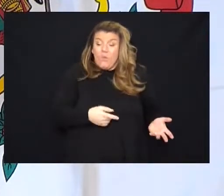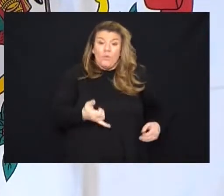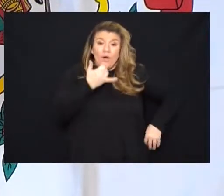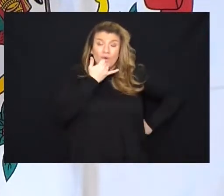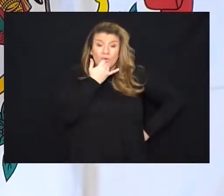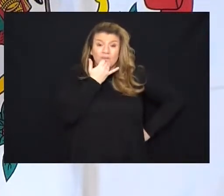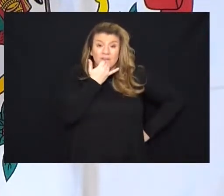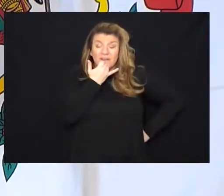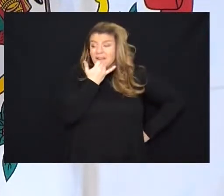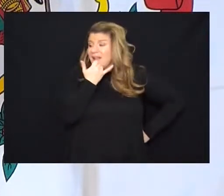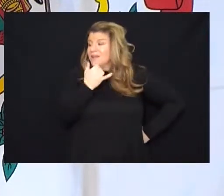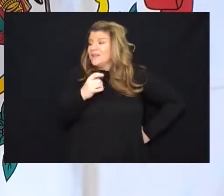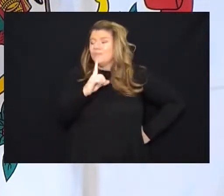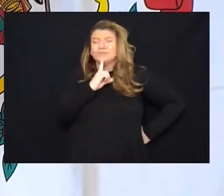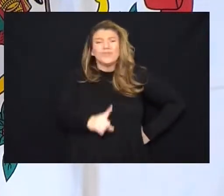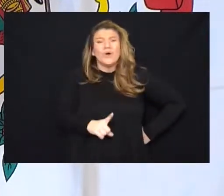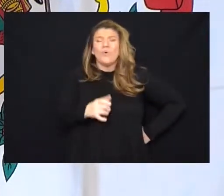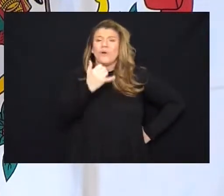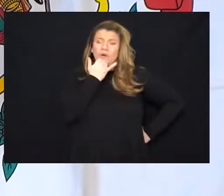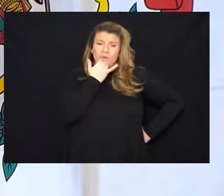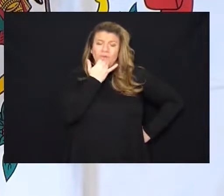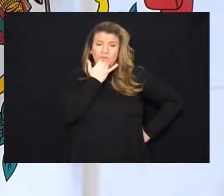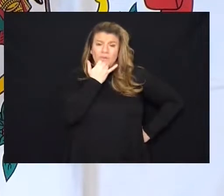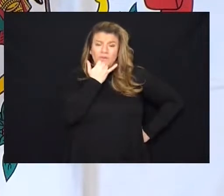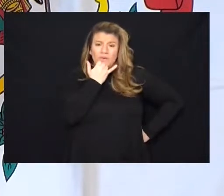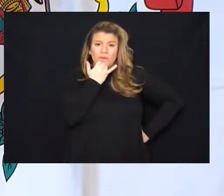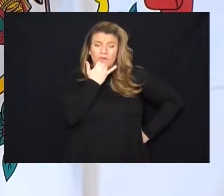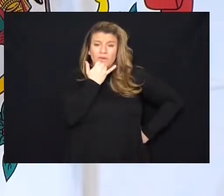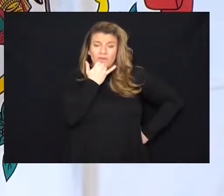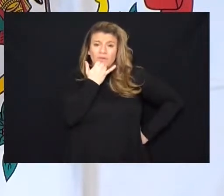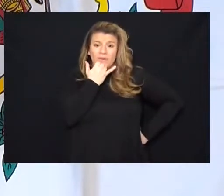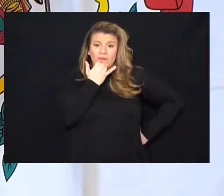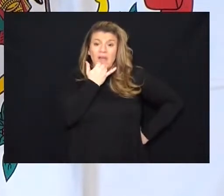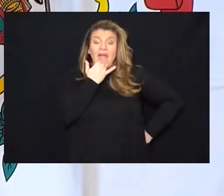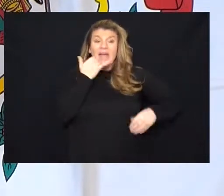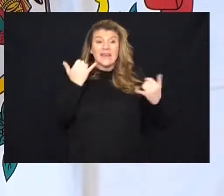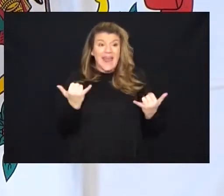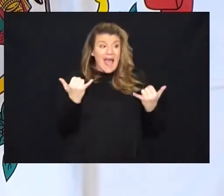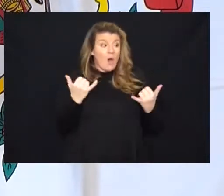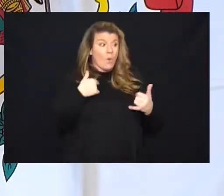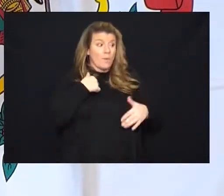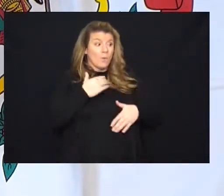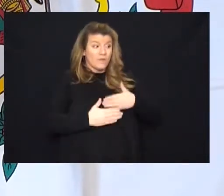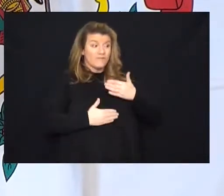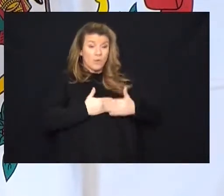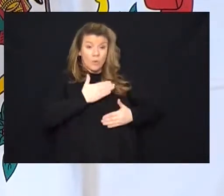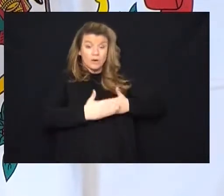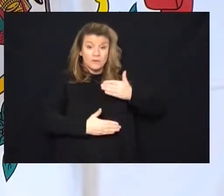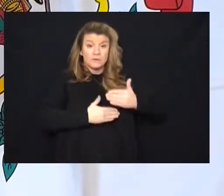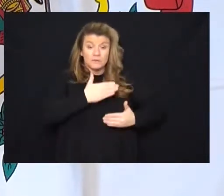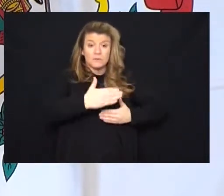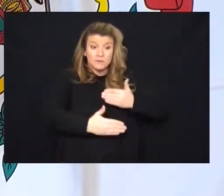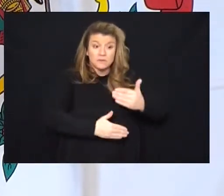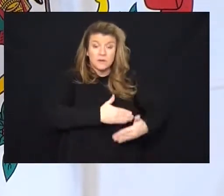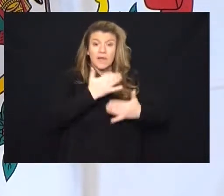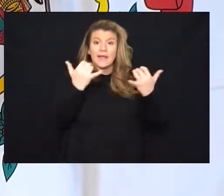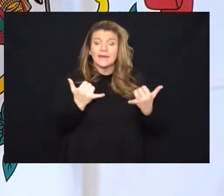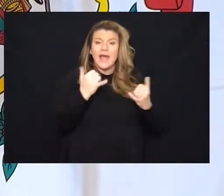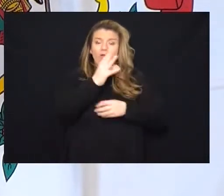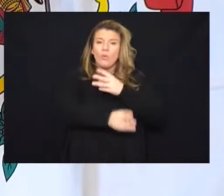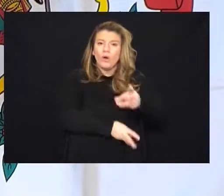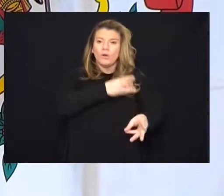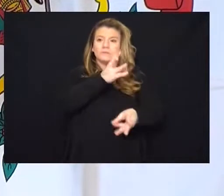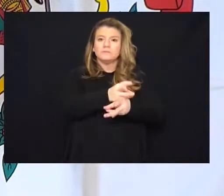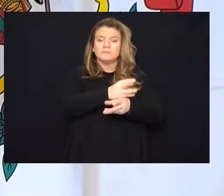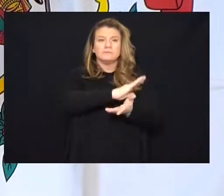wrong. They were so wrong. And absolutely, as we've moved forward, all of a sudden the world has really